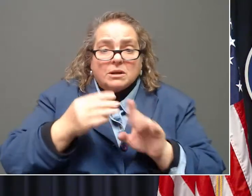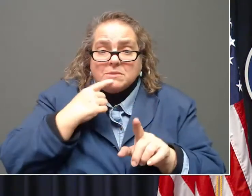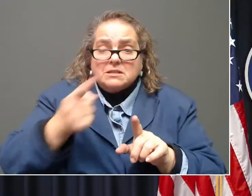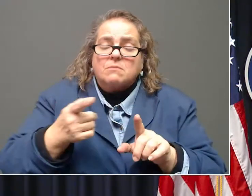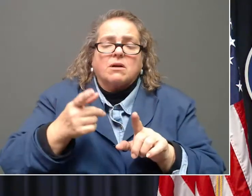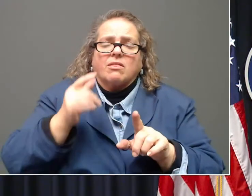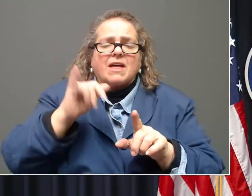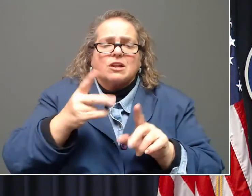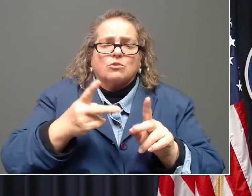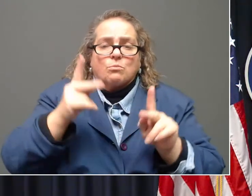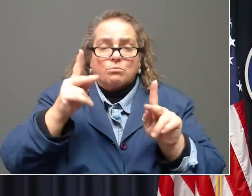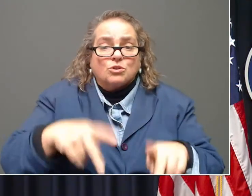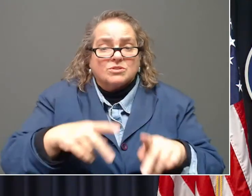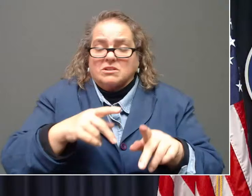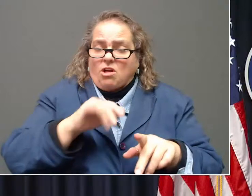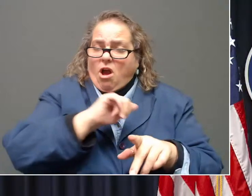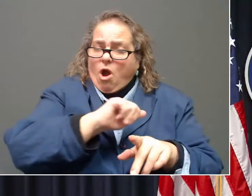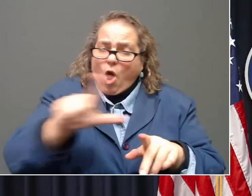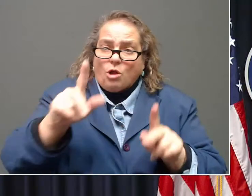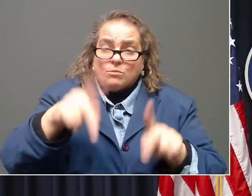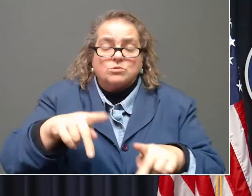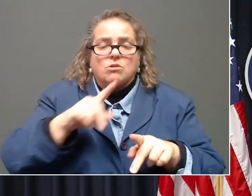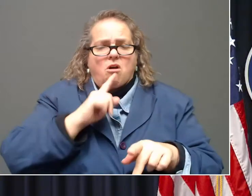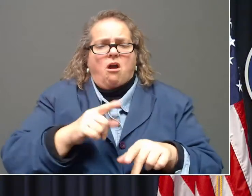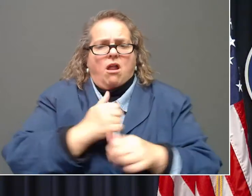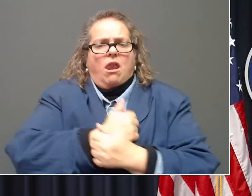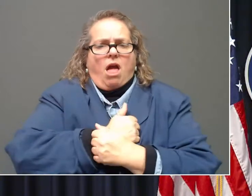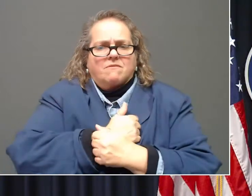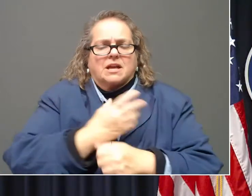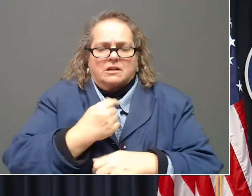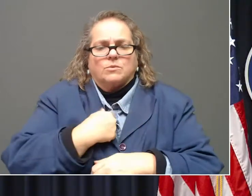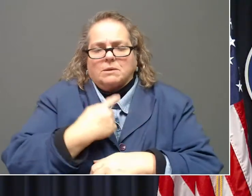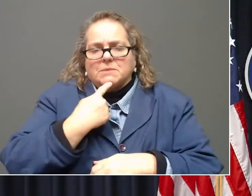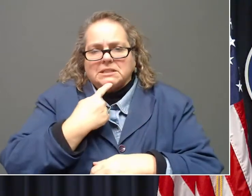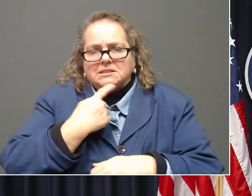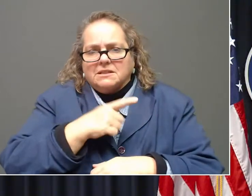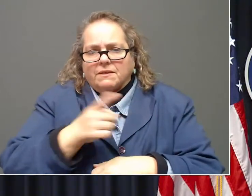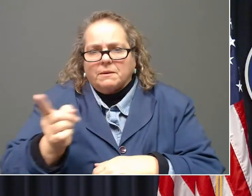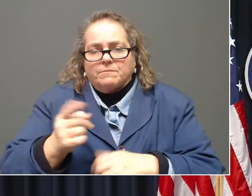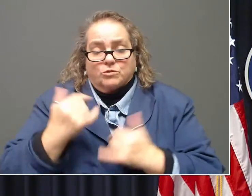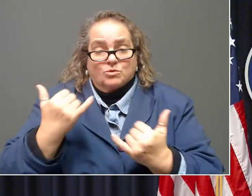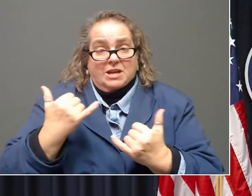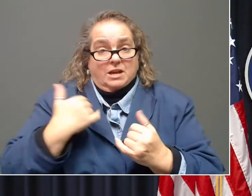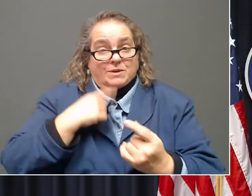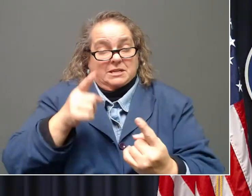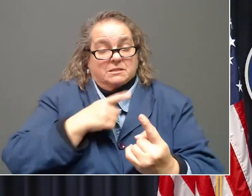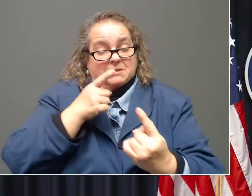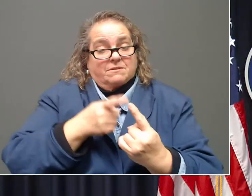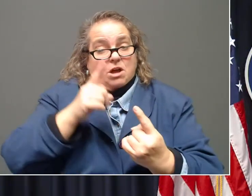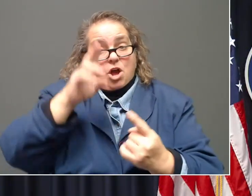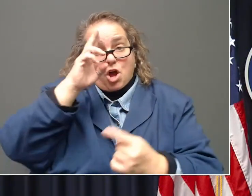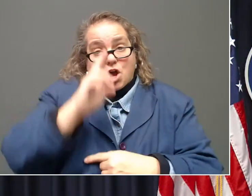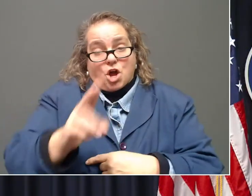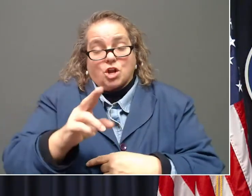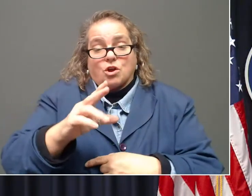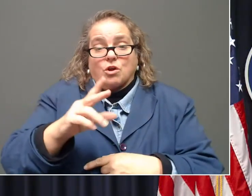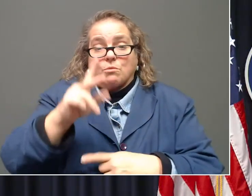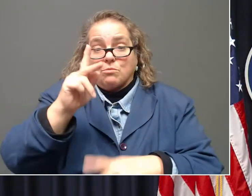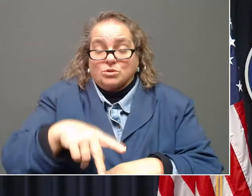2 in Wayne yesterday too. 2 men ages 65 and 80. So let's